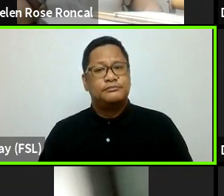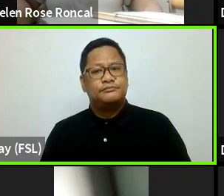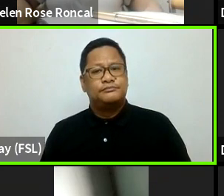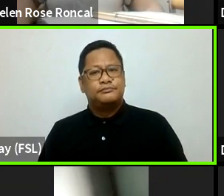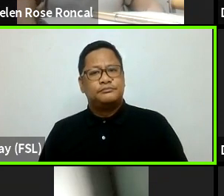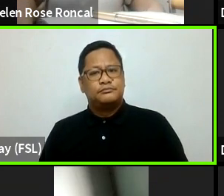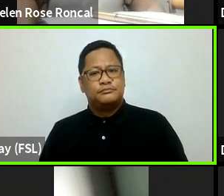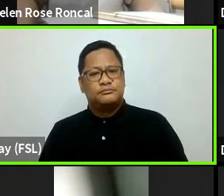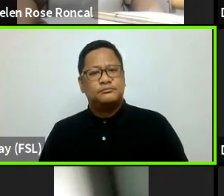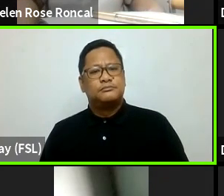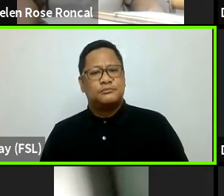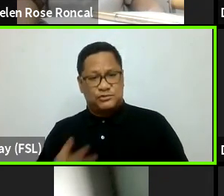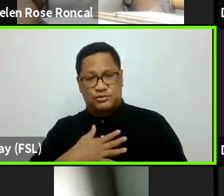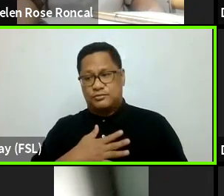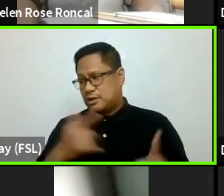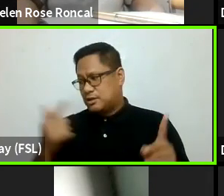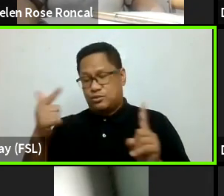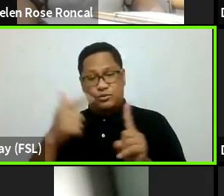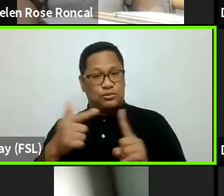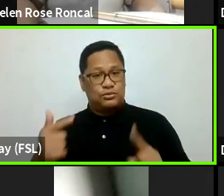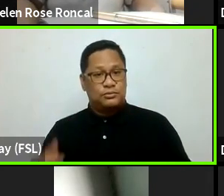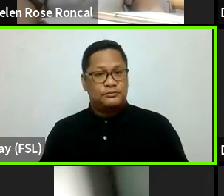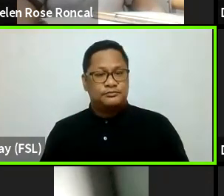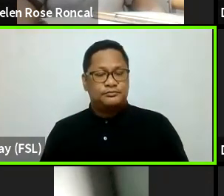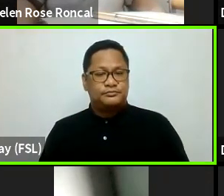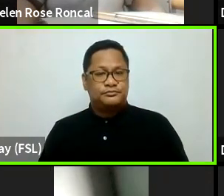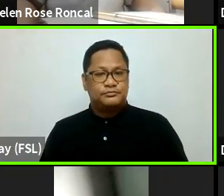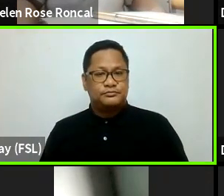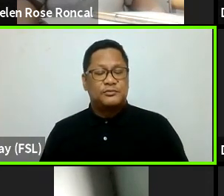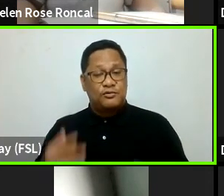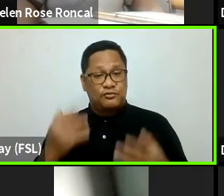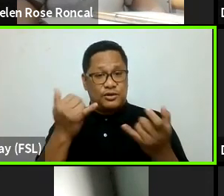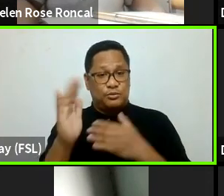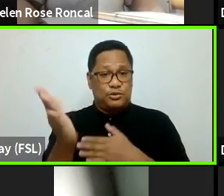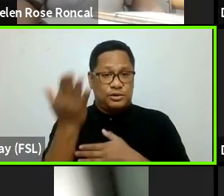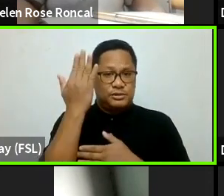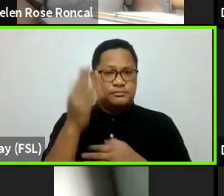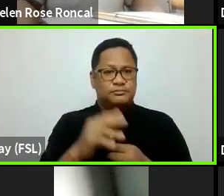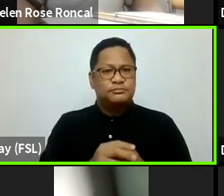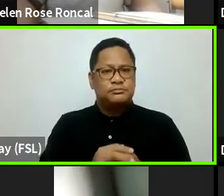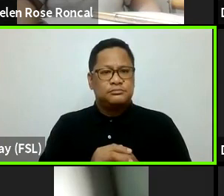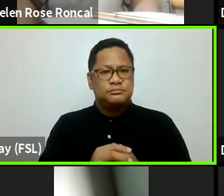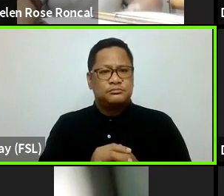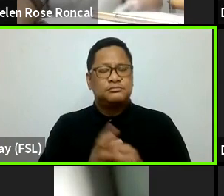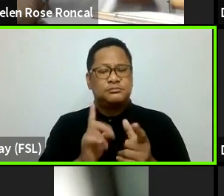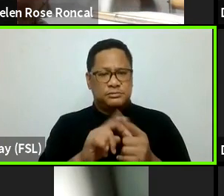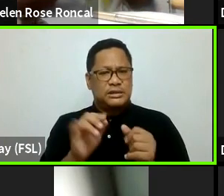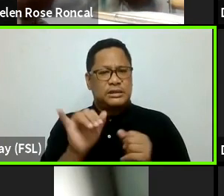that's my goal for this morning and